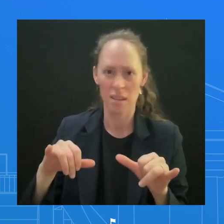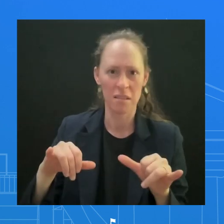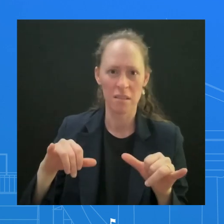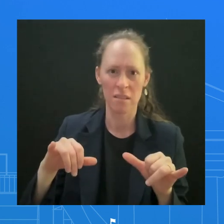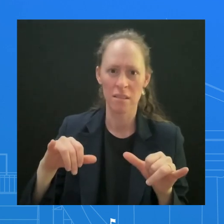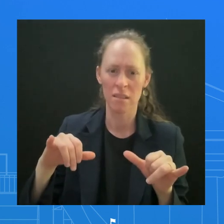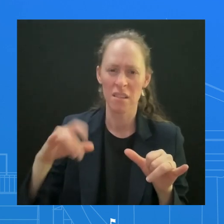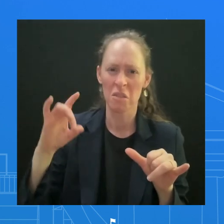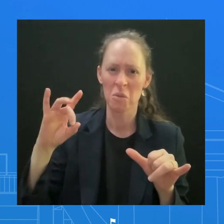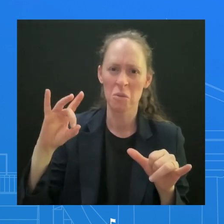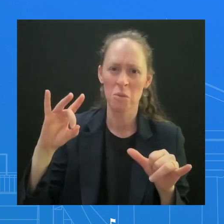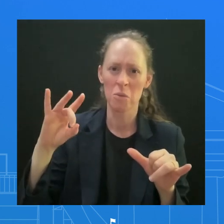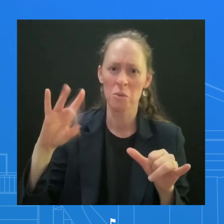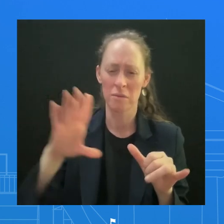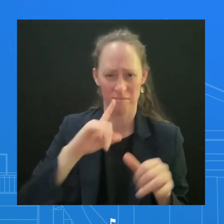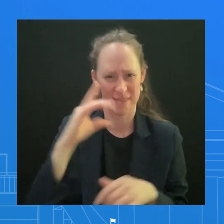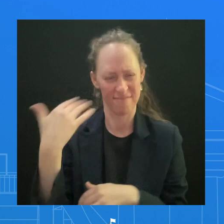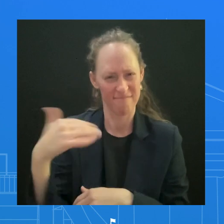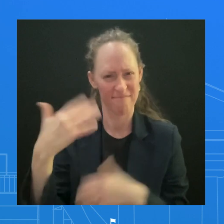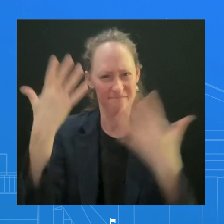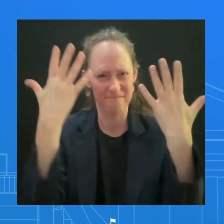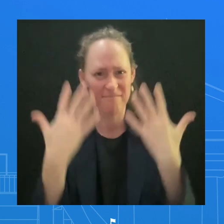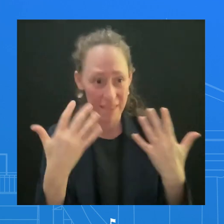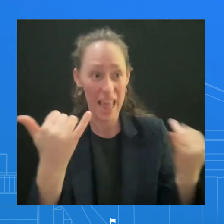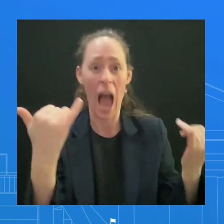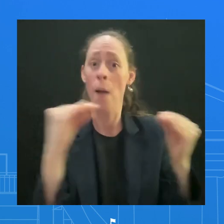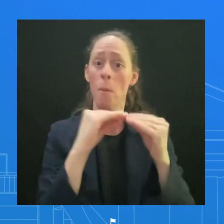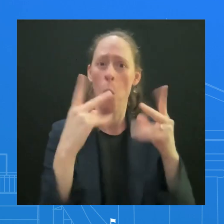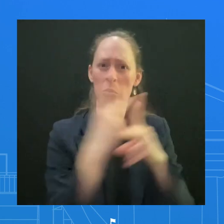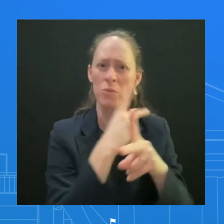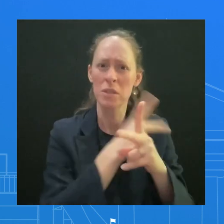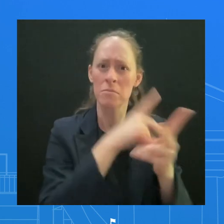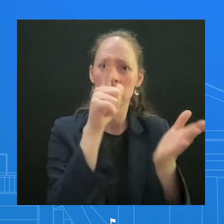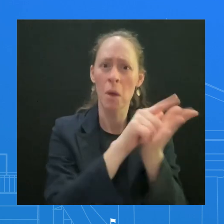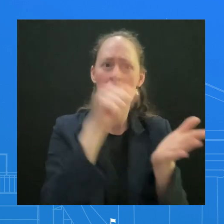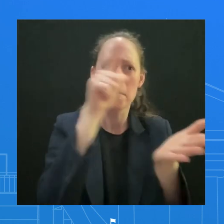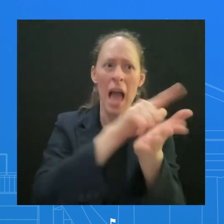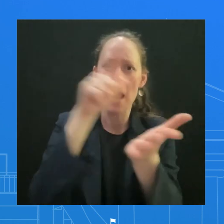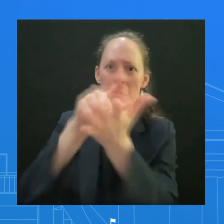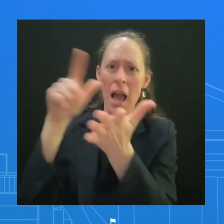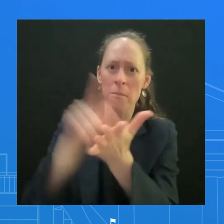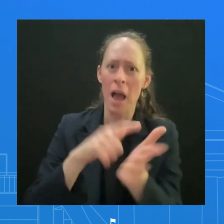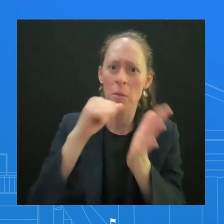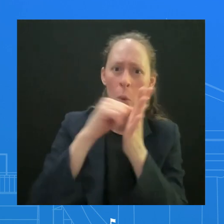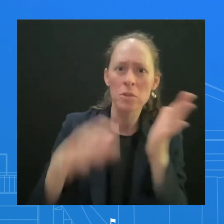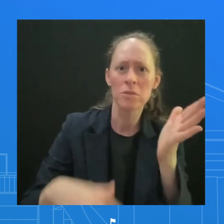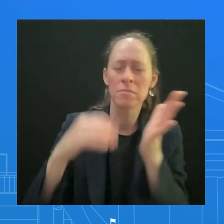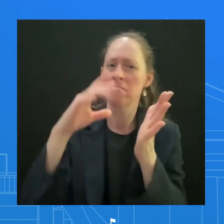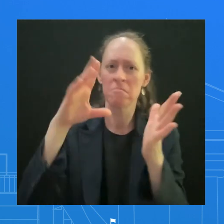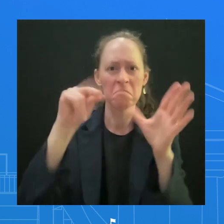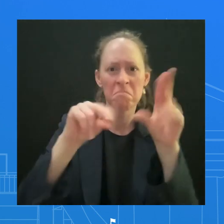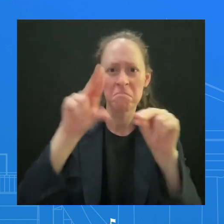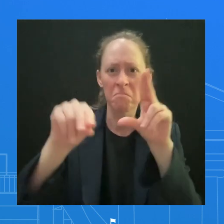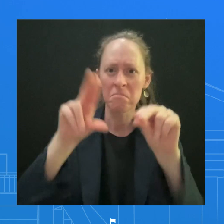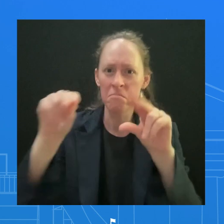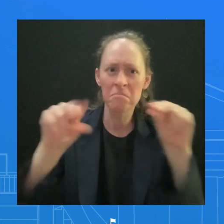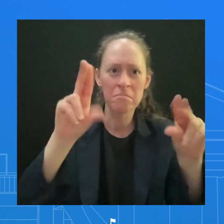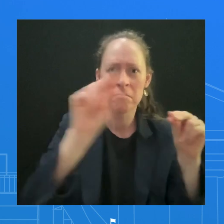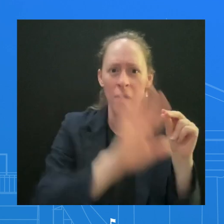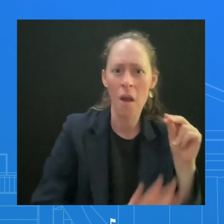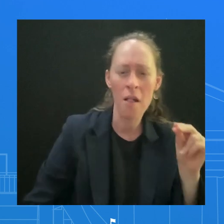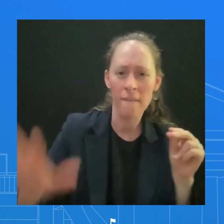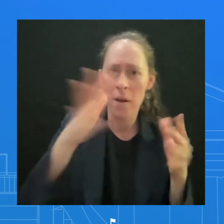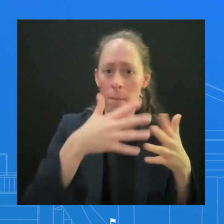seeing Republican officials pass in states across the country. Today, more than 23 million women of reproductive